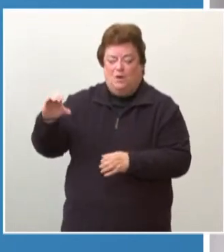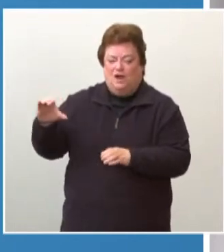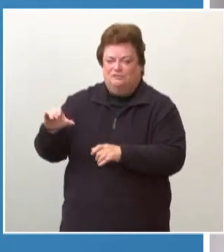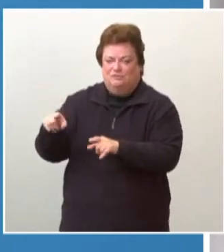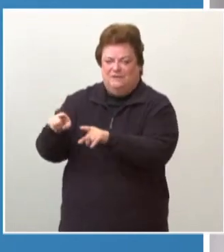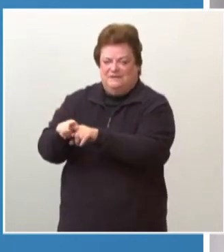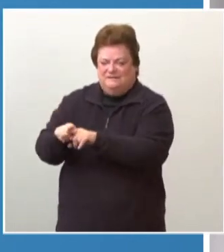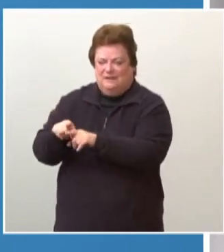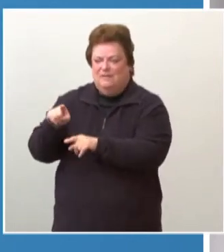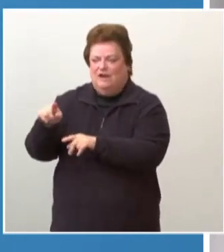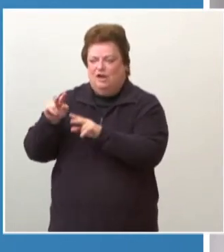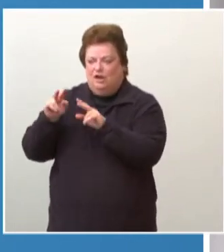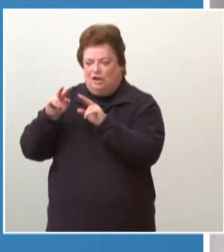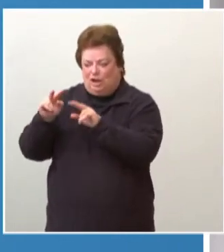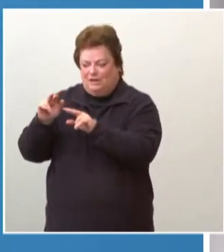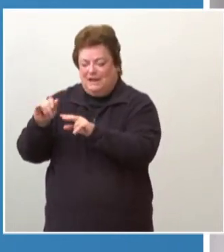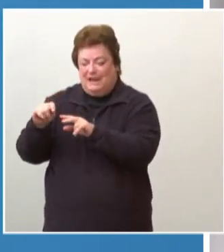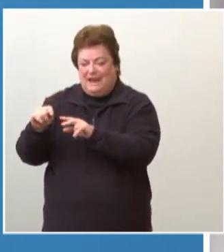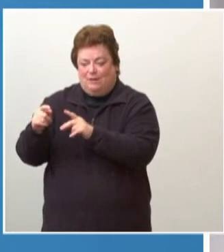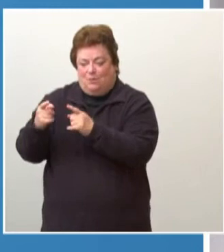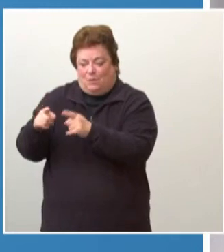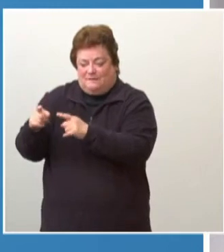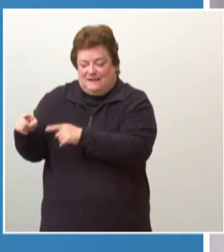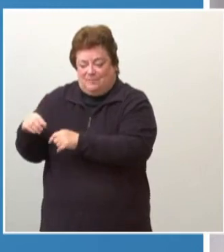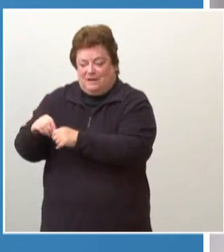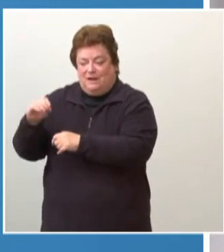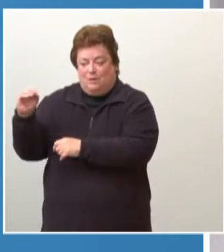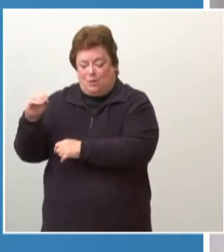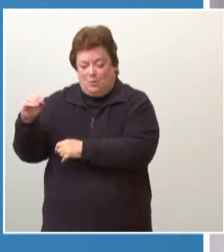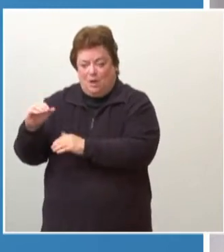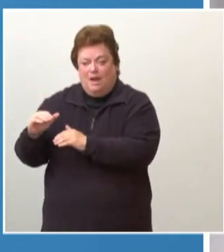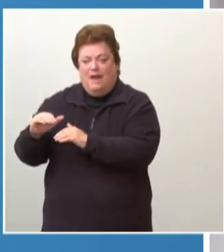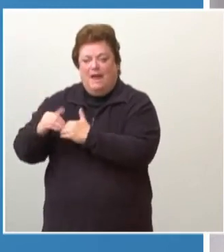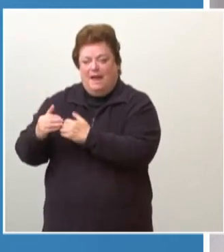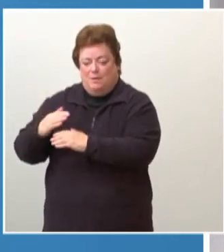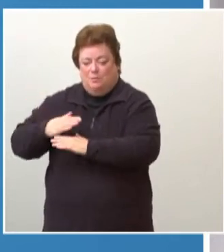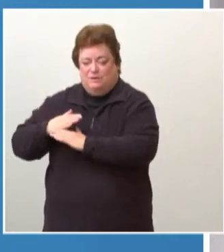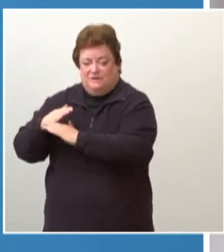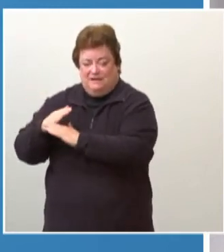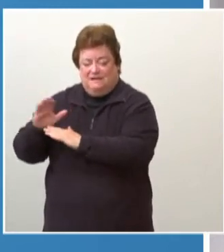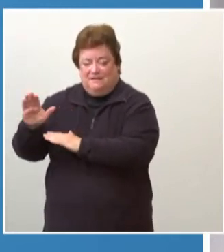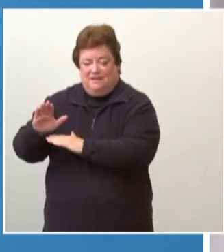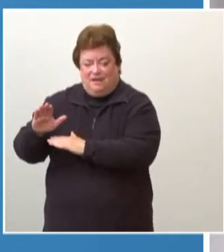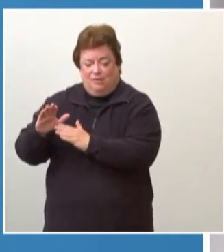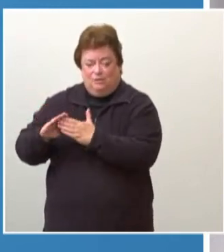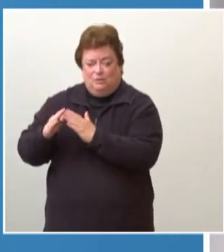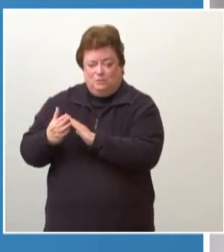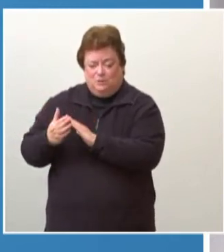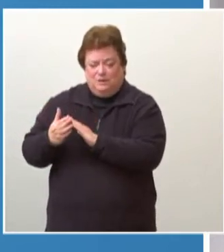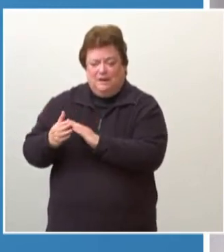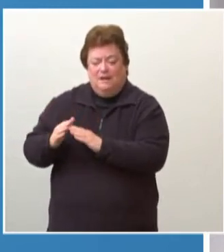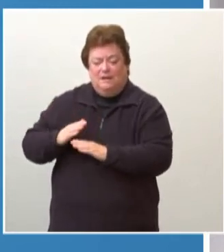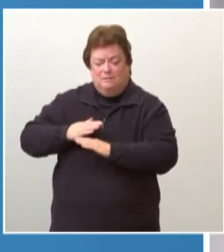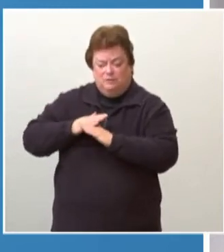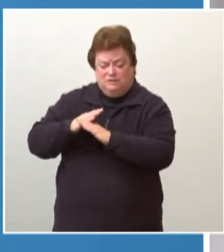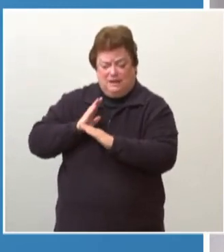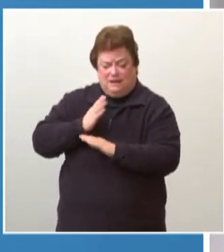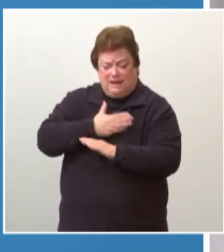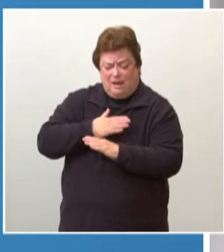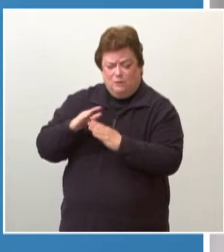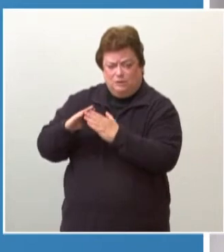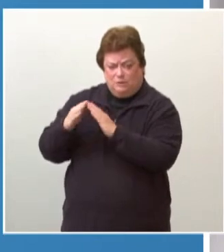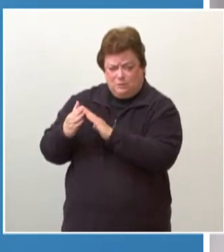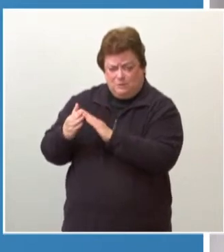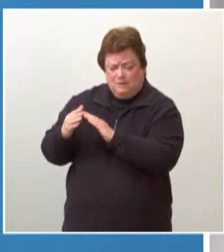They're looking at the conditions and how to best protect their community. And it's not only is protecting our community,